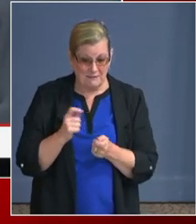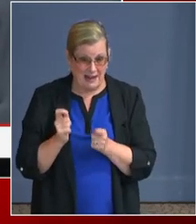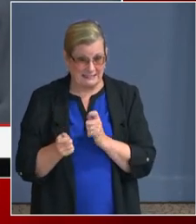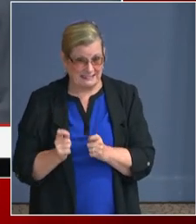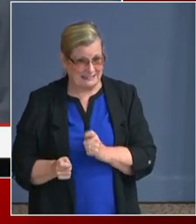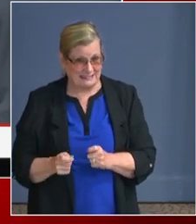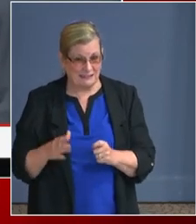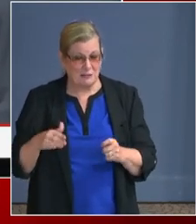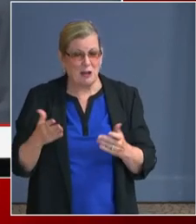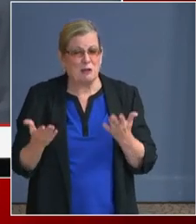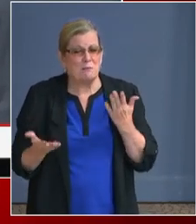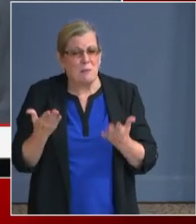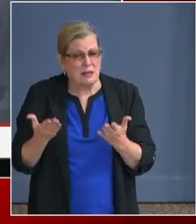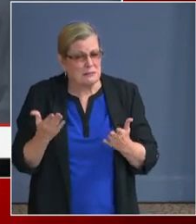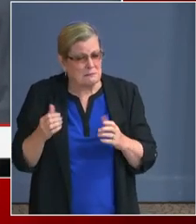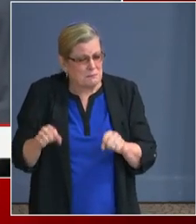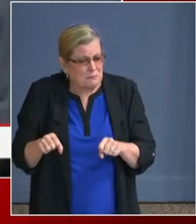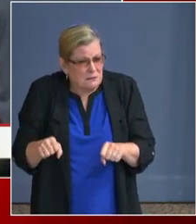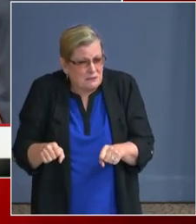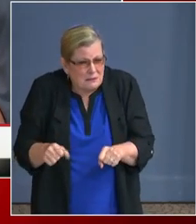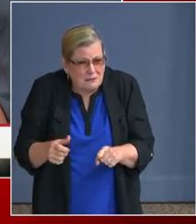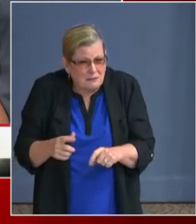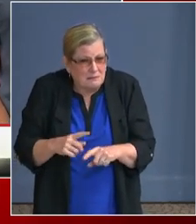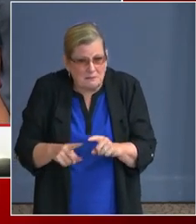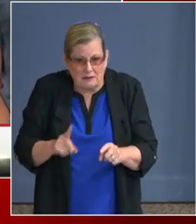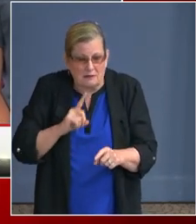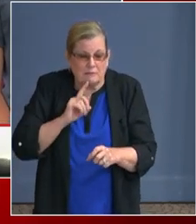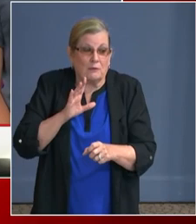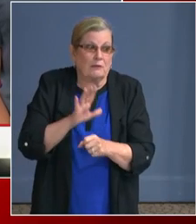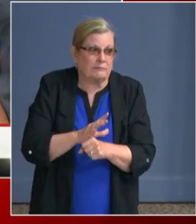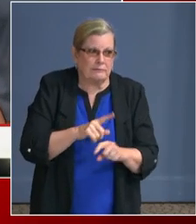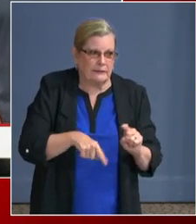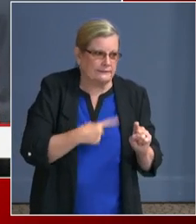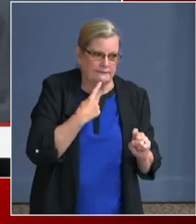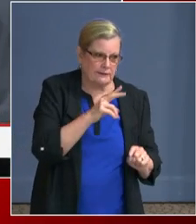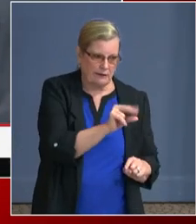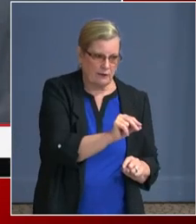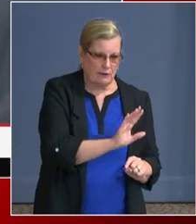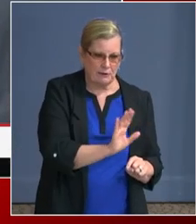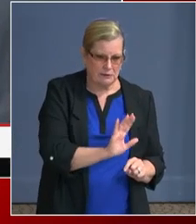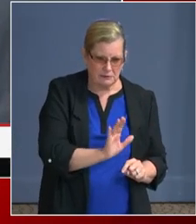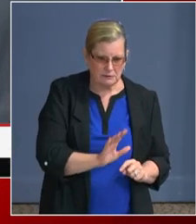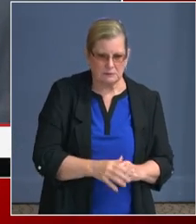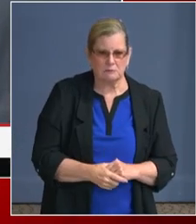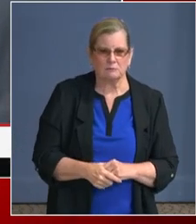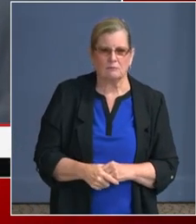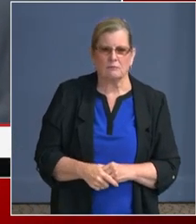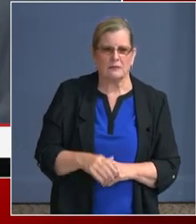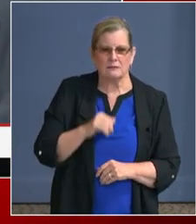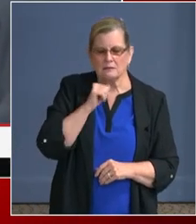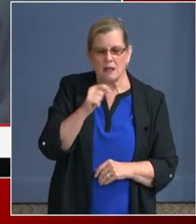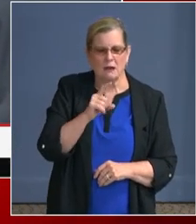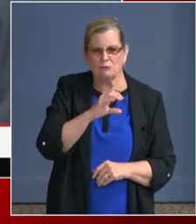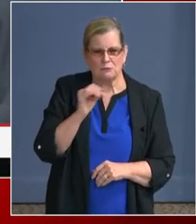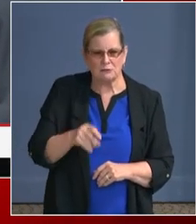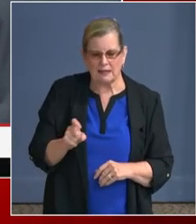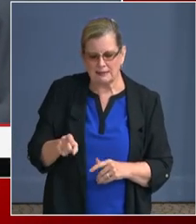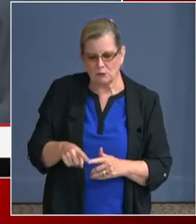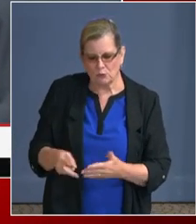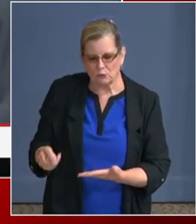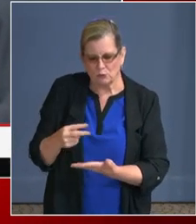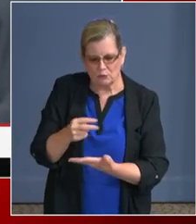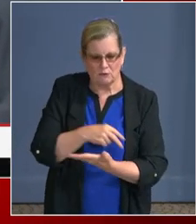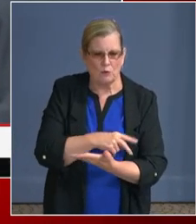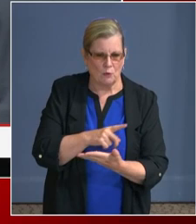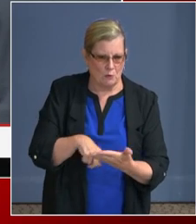It is possible. I wouldn't say it was likely, but it's not I'm still reviewing it.